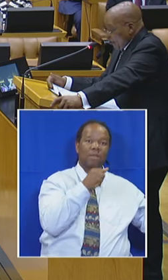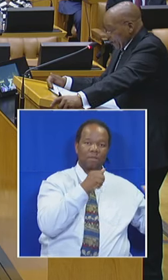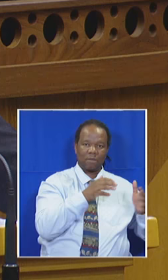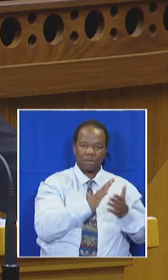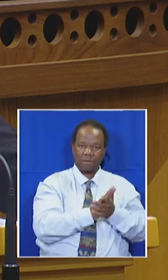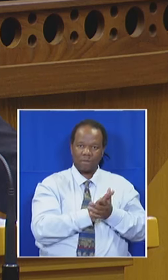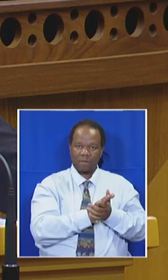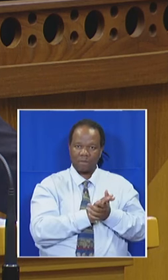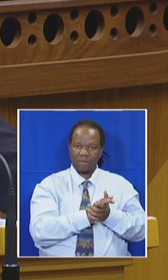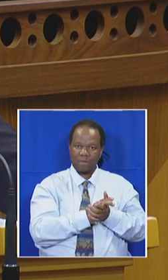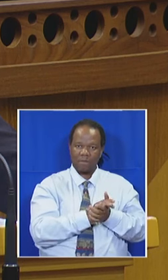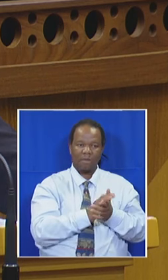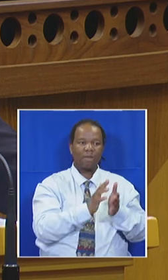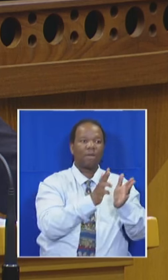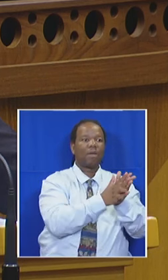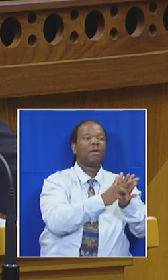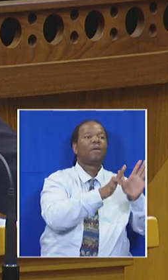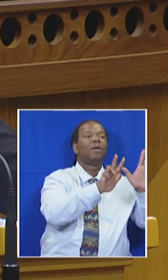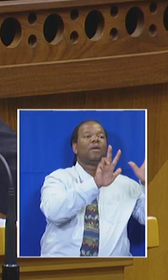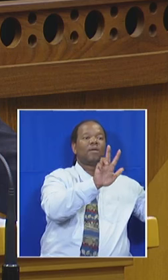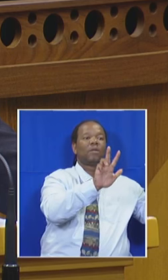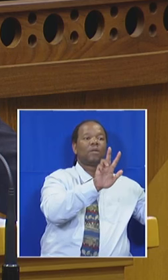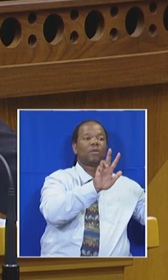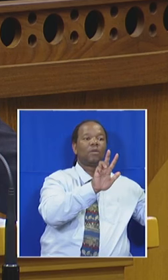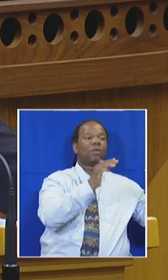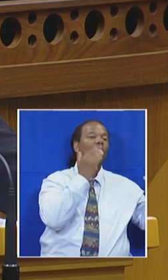18 white female,